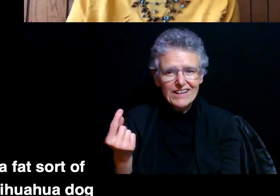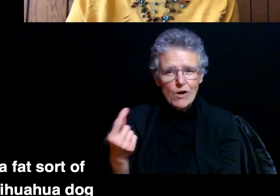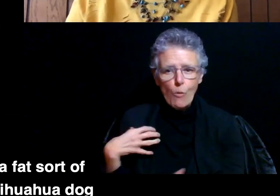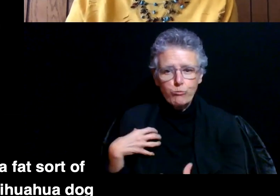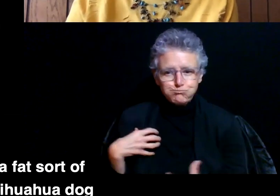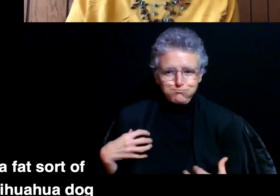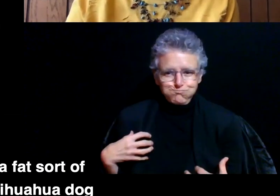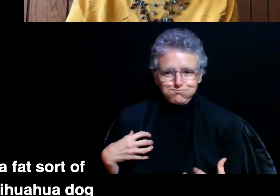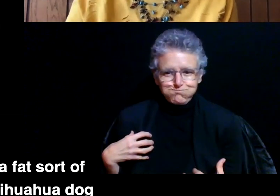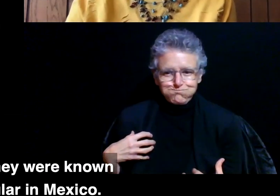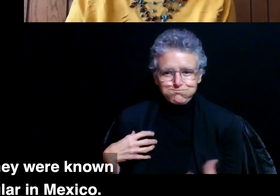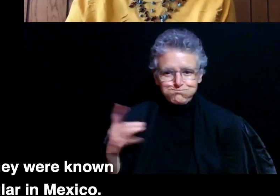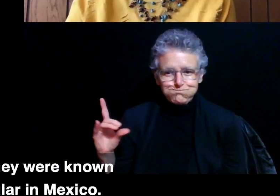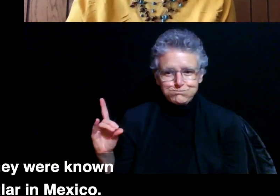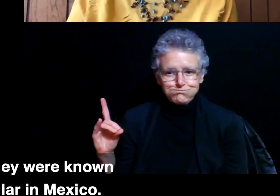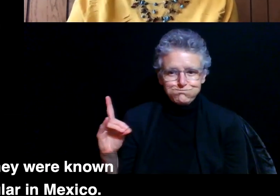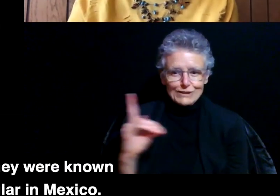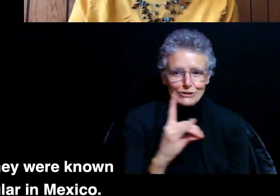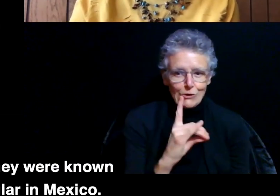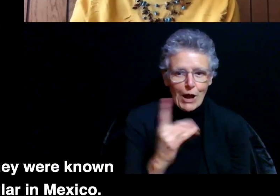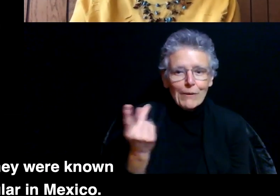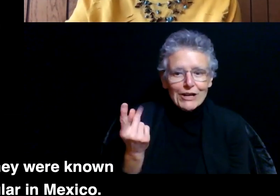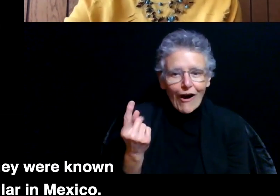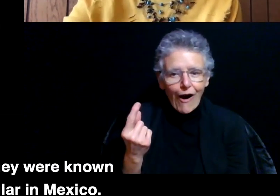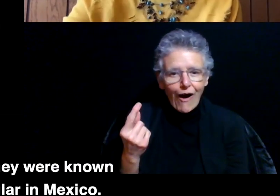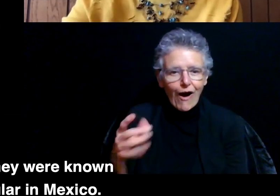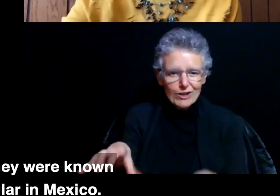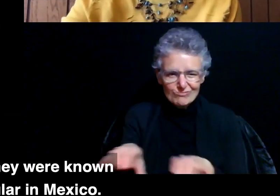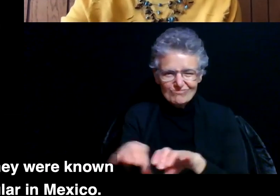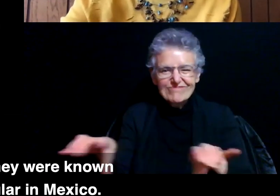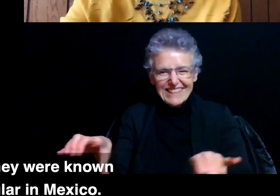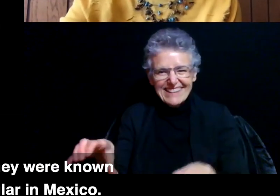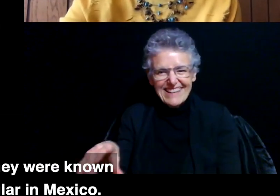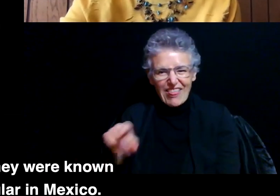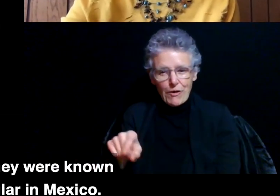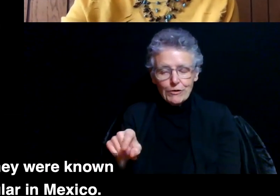sort of a little Chihuahua dog that they were known to